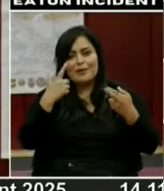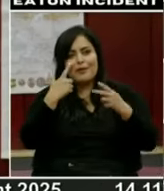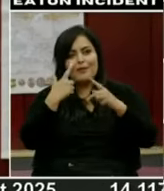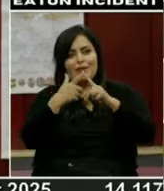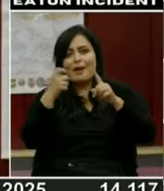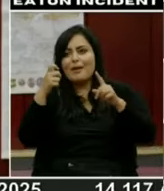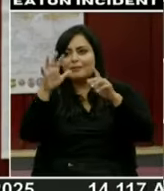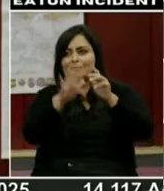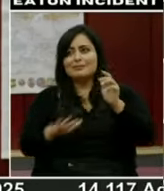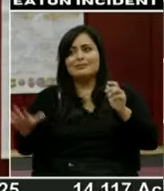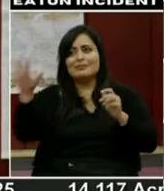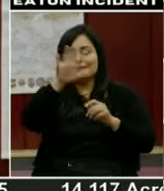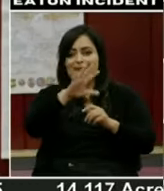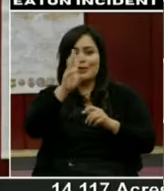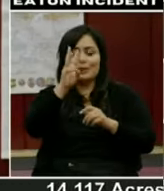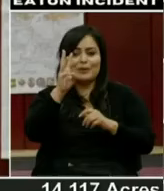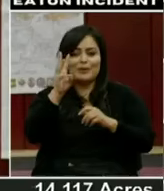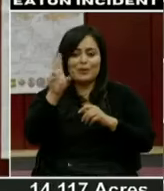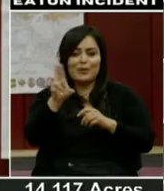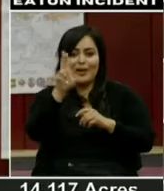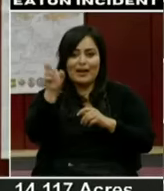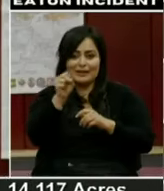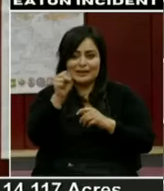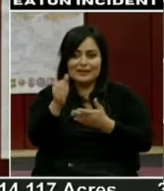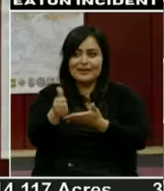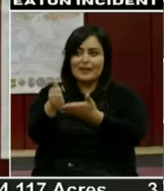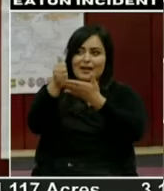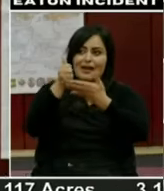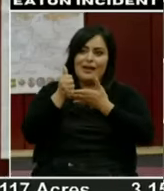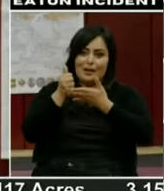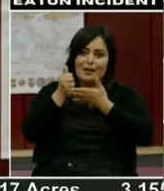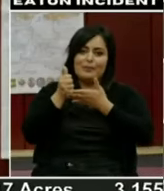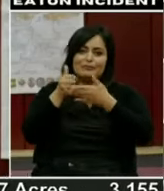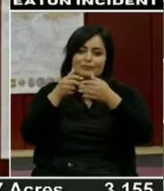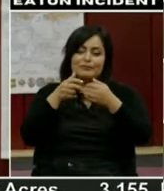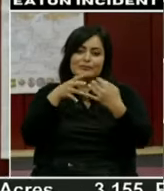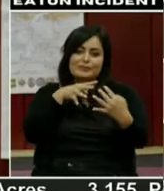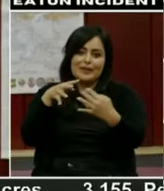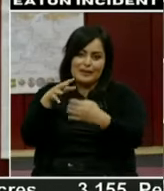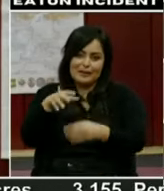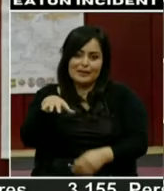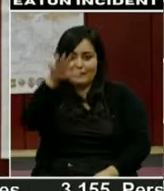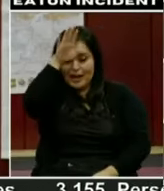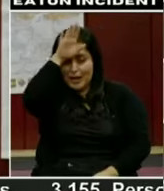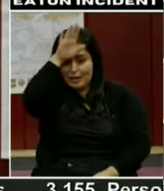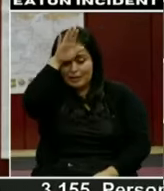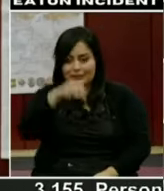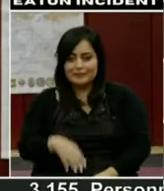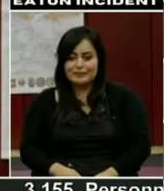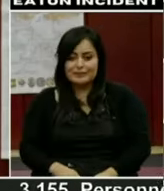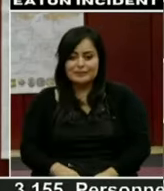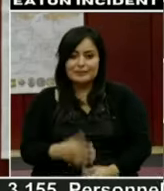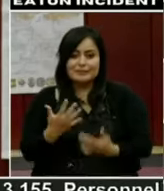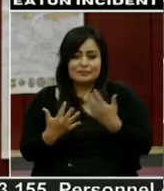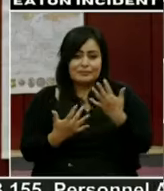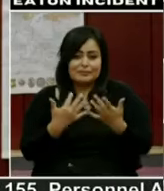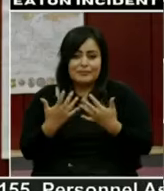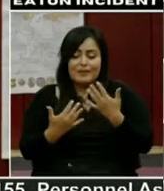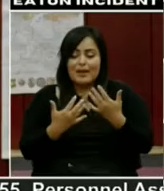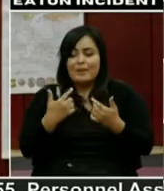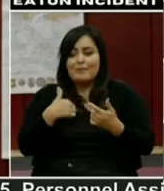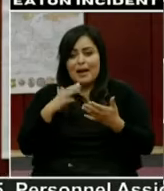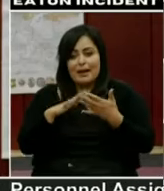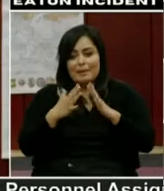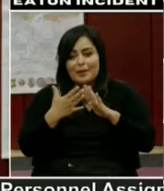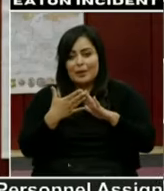States that have helped us as we battle the Eaton fire. For my community, as was